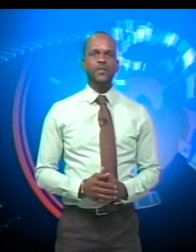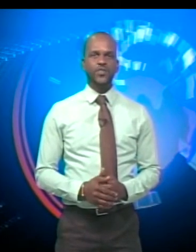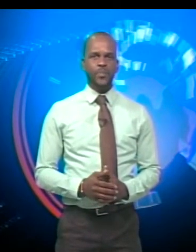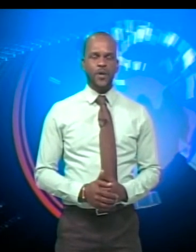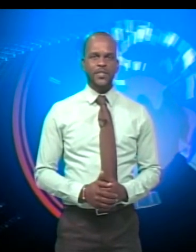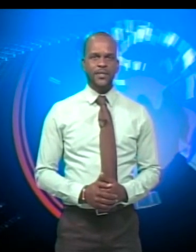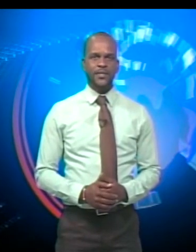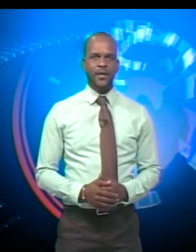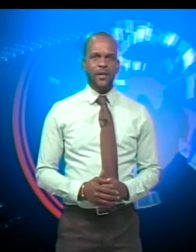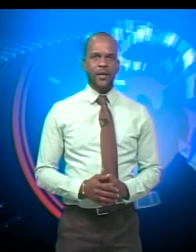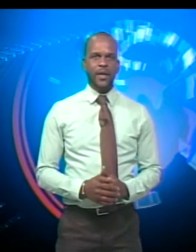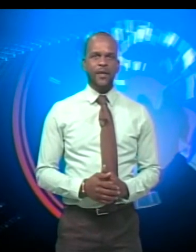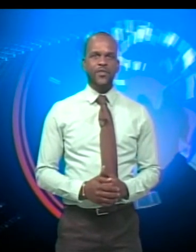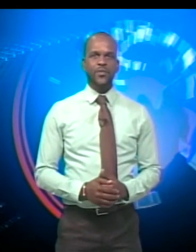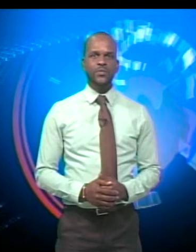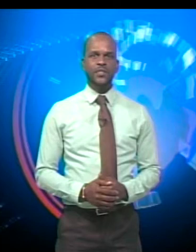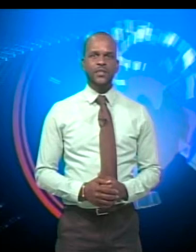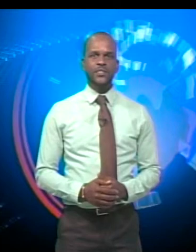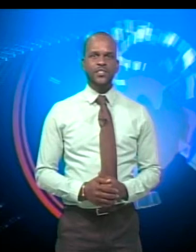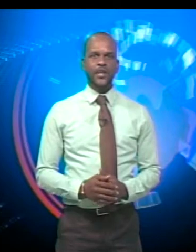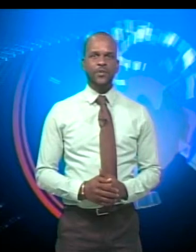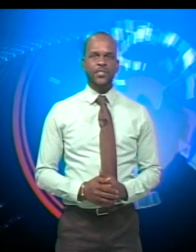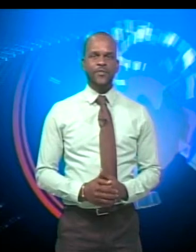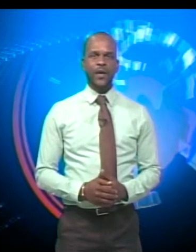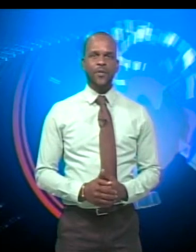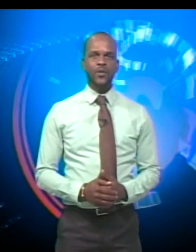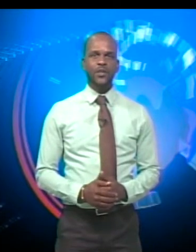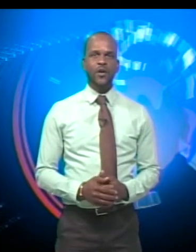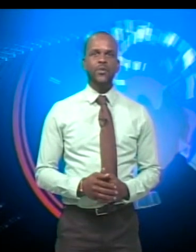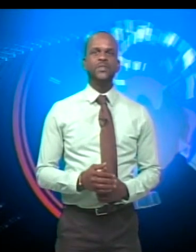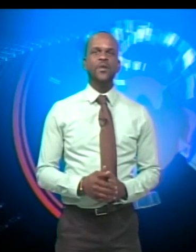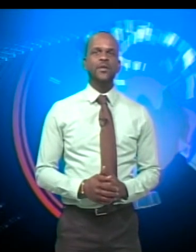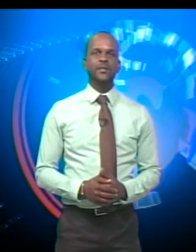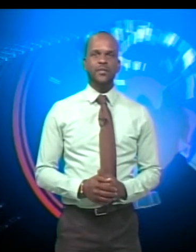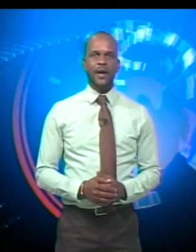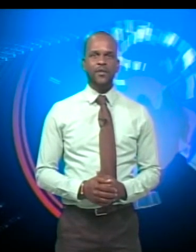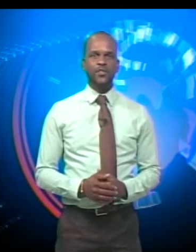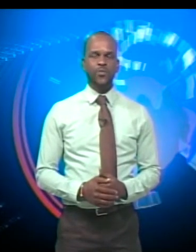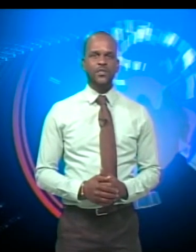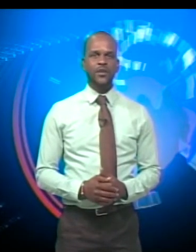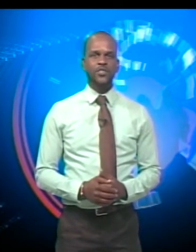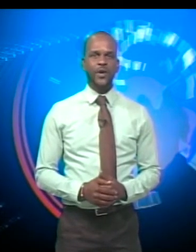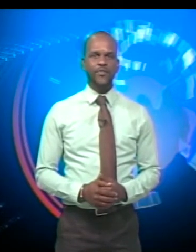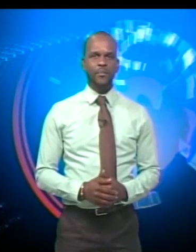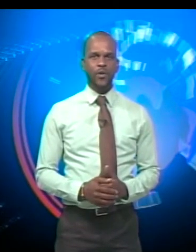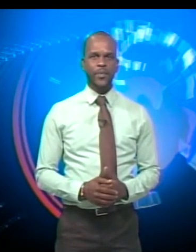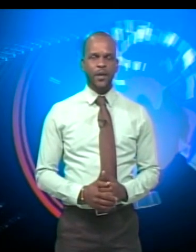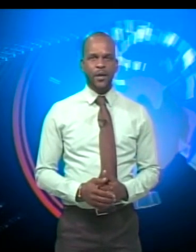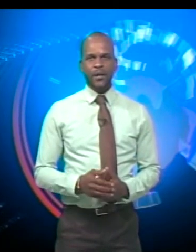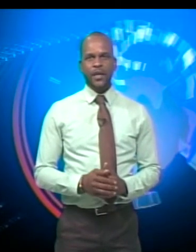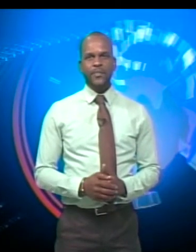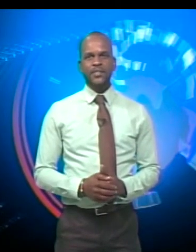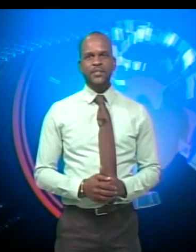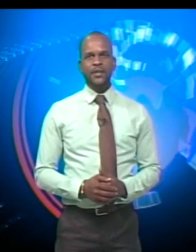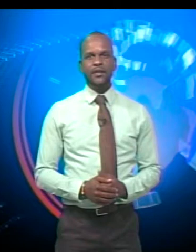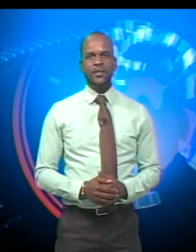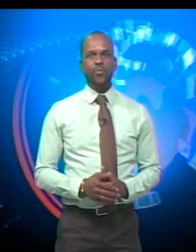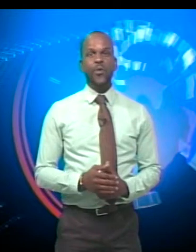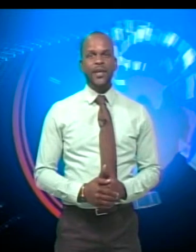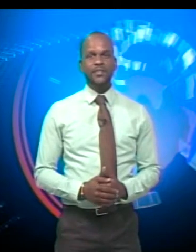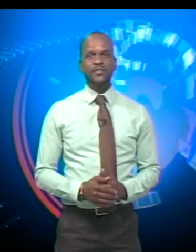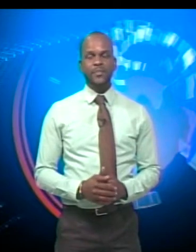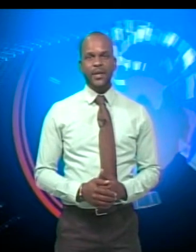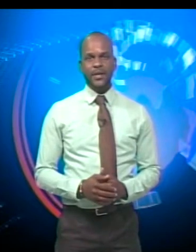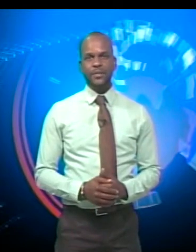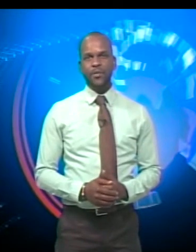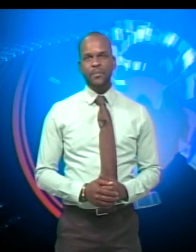breach of due process. In the afternoon, Solicitor General Jennifer Edwards responded that Dr. Worrell's contract of employment gave Mr. Sinclair the